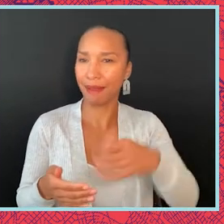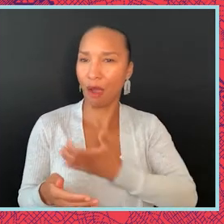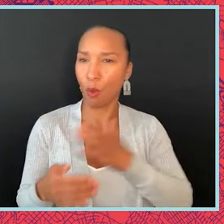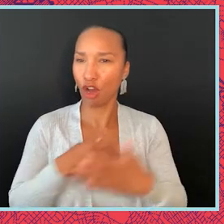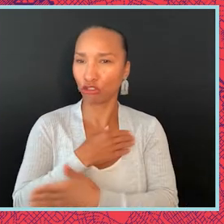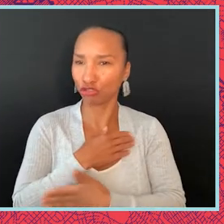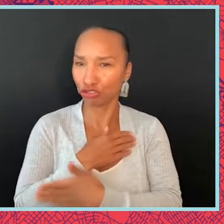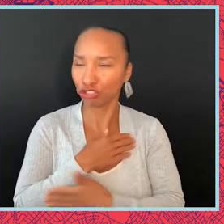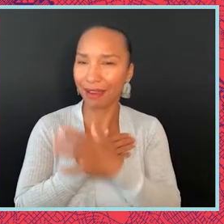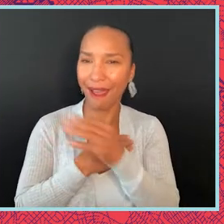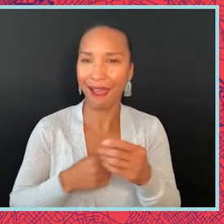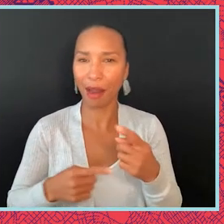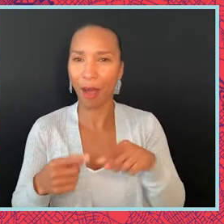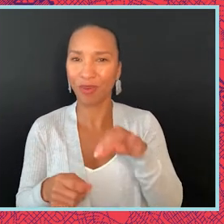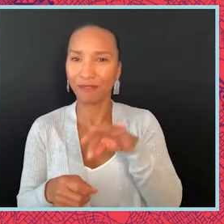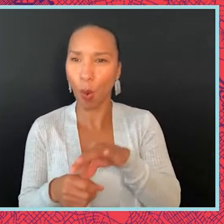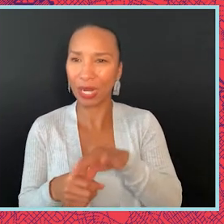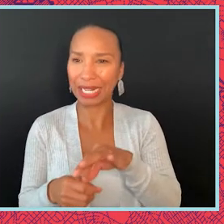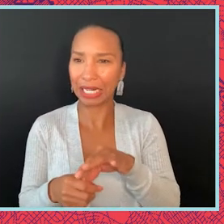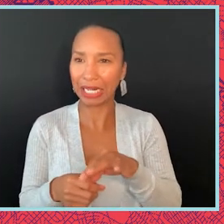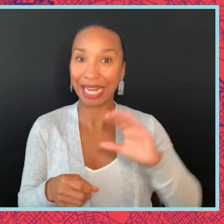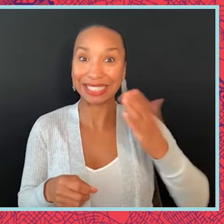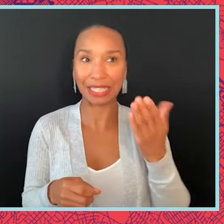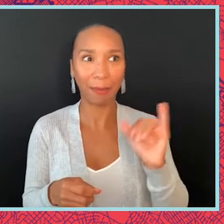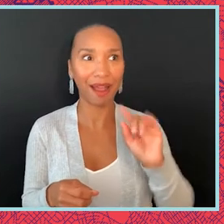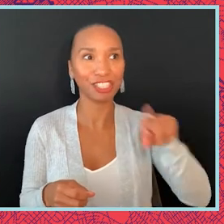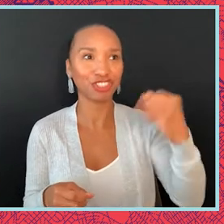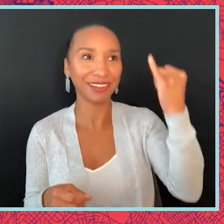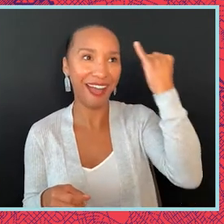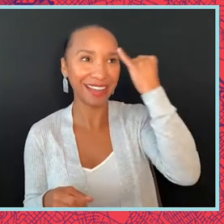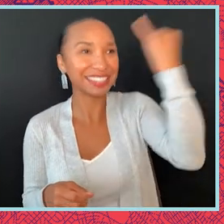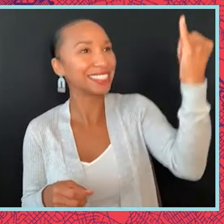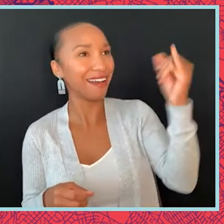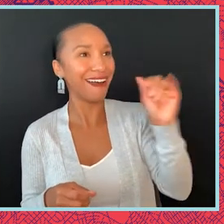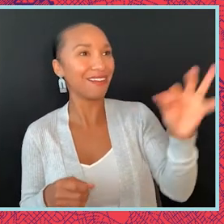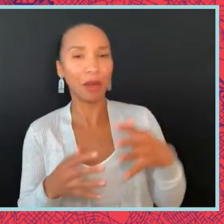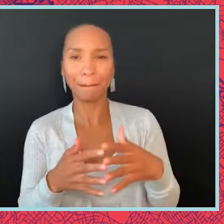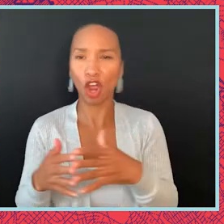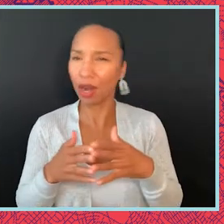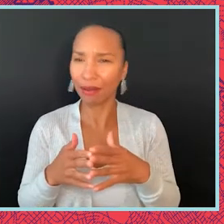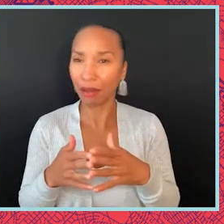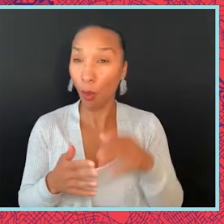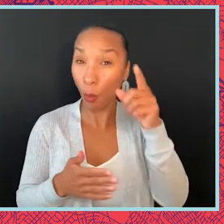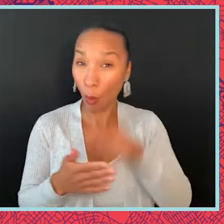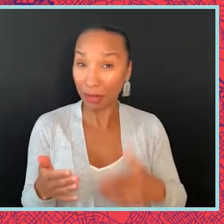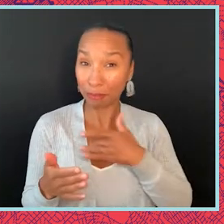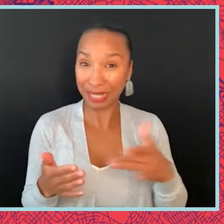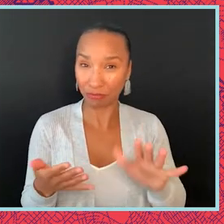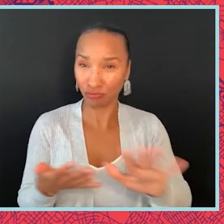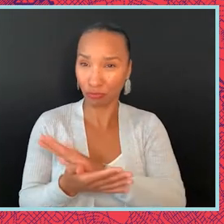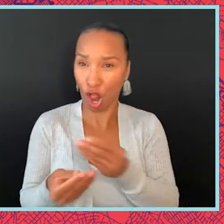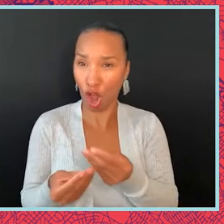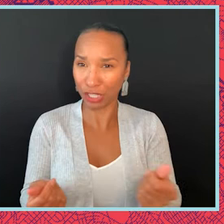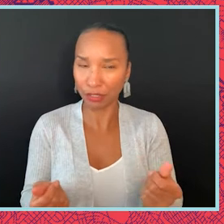our country and about voting, which can seem like an idea of America, what